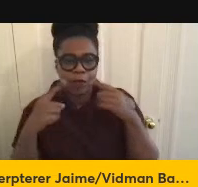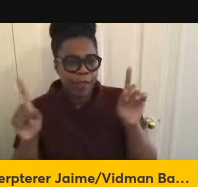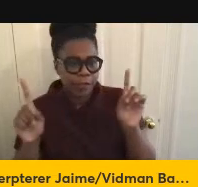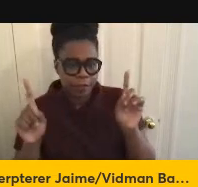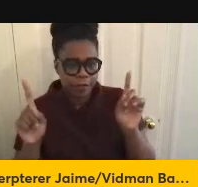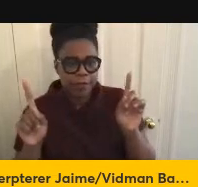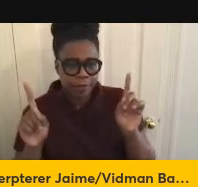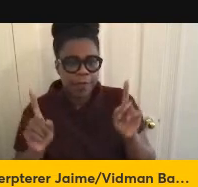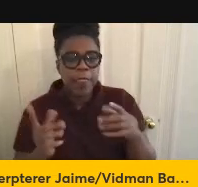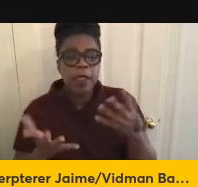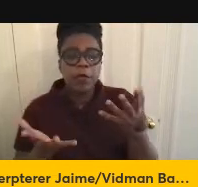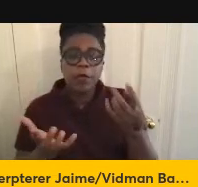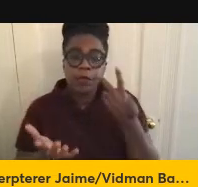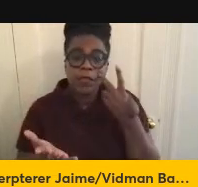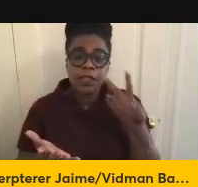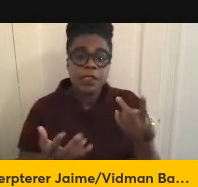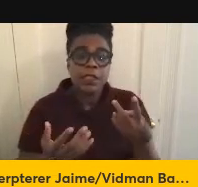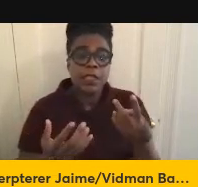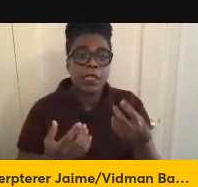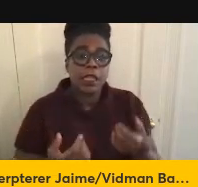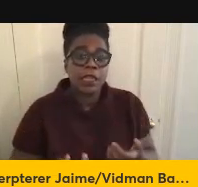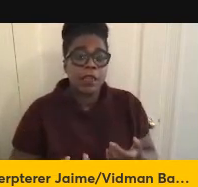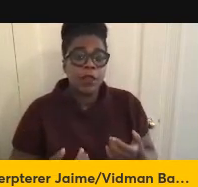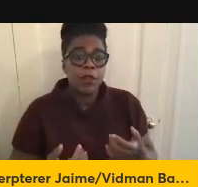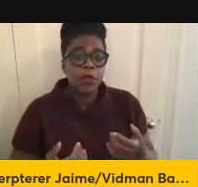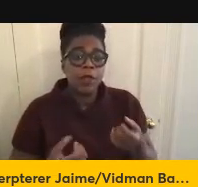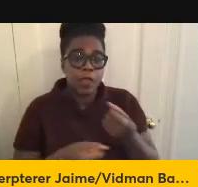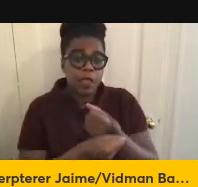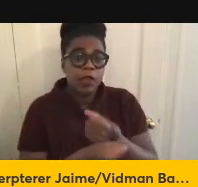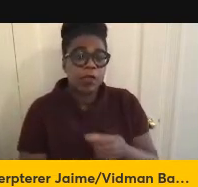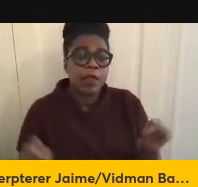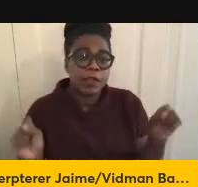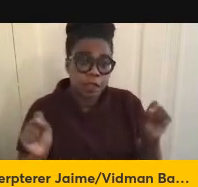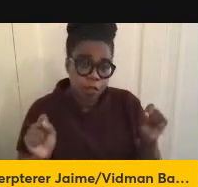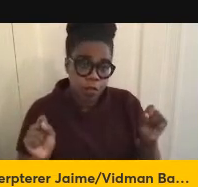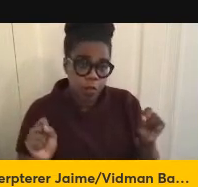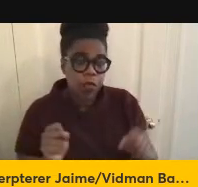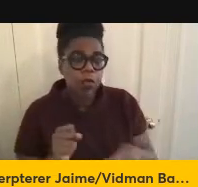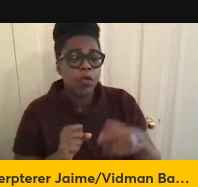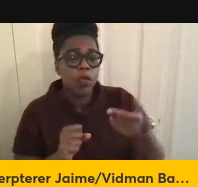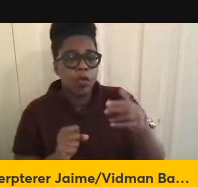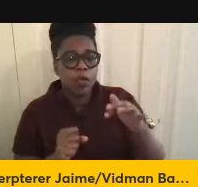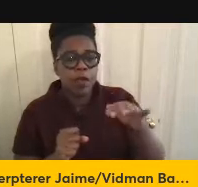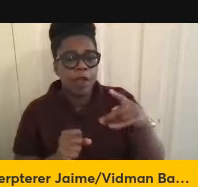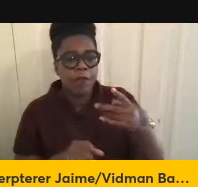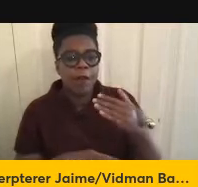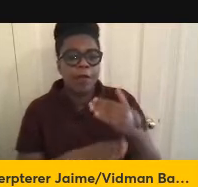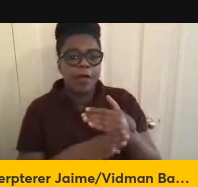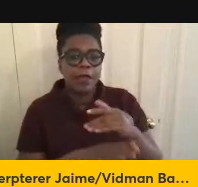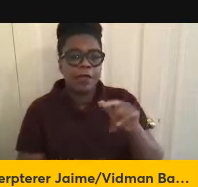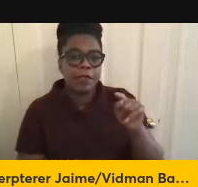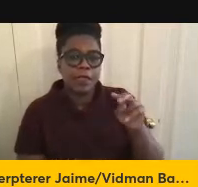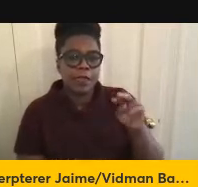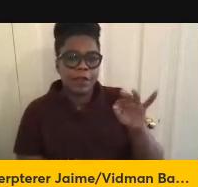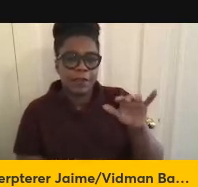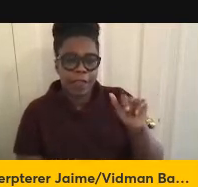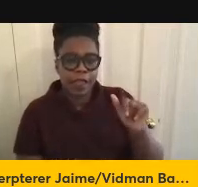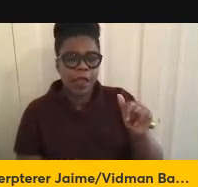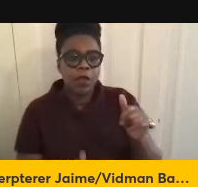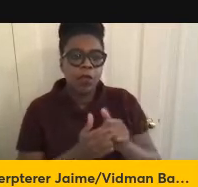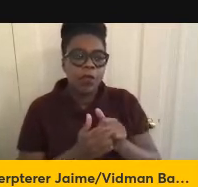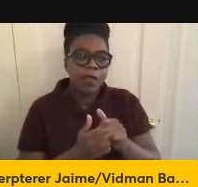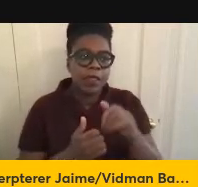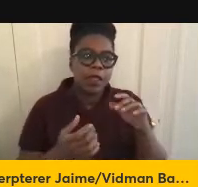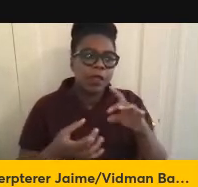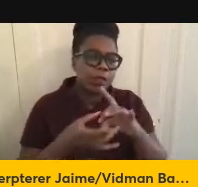Then we want to see if we could rescue ASC engraftment by blocking TNF-alpha signaling in the context of inflammation.